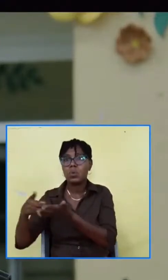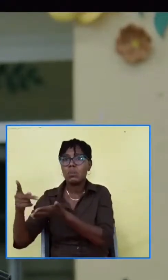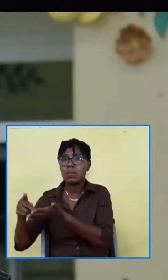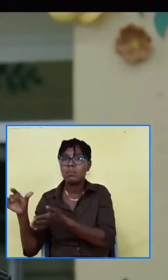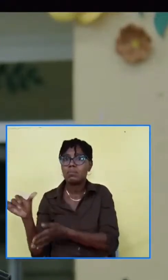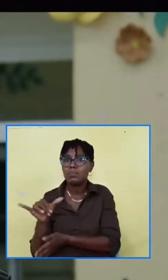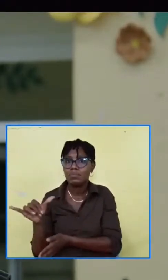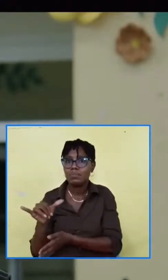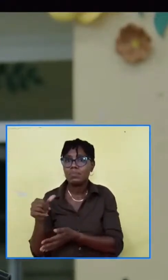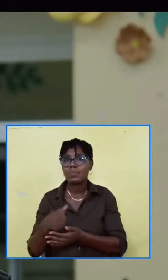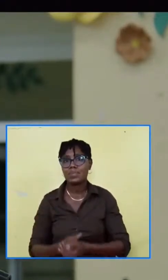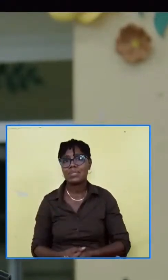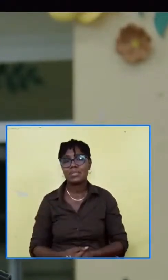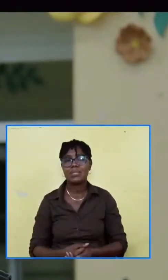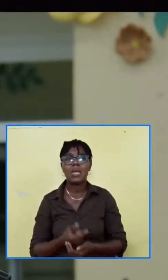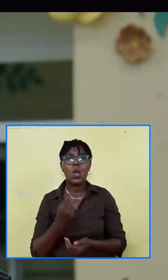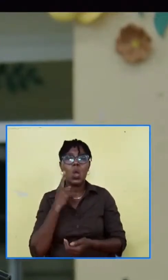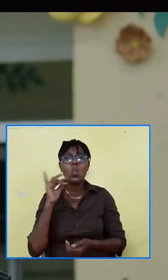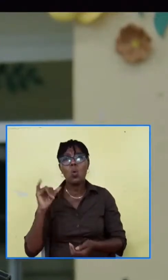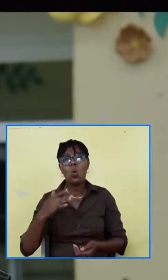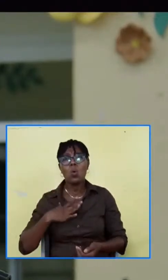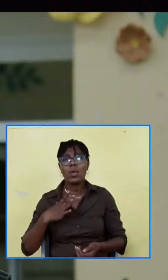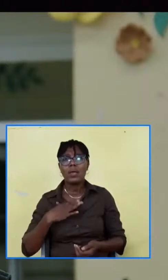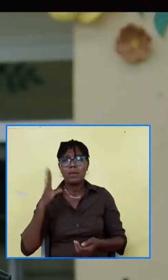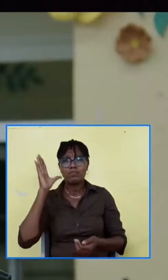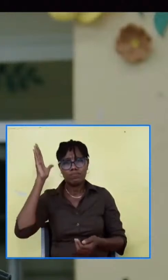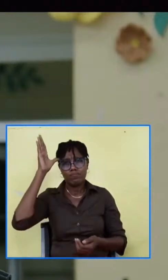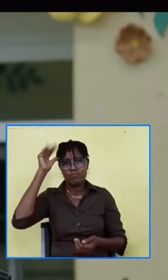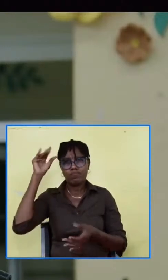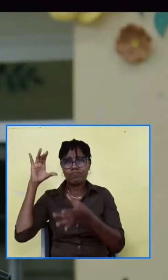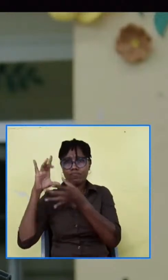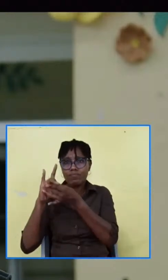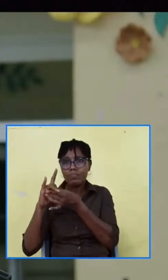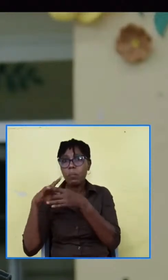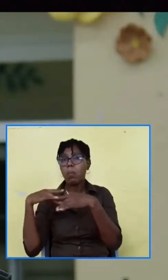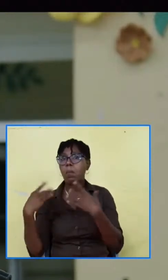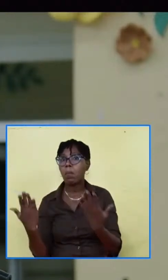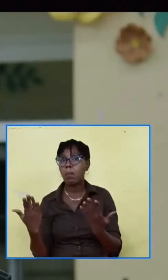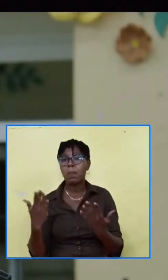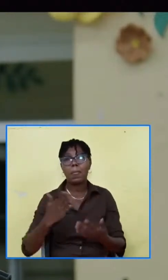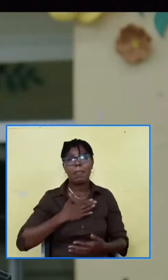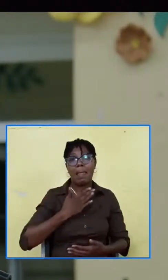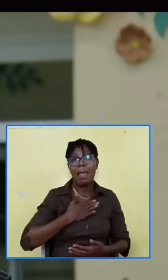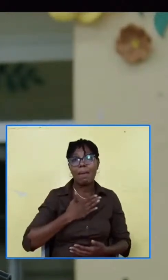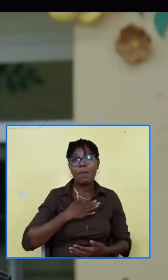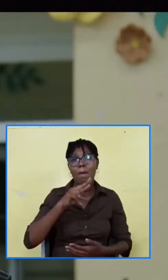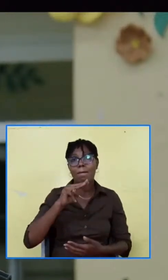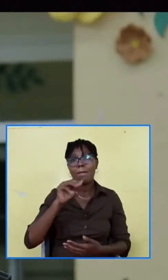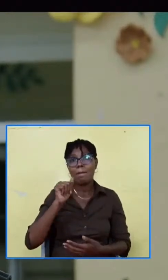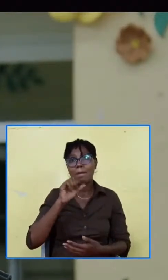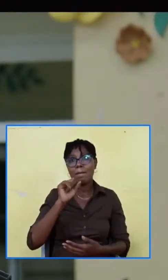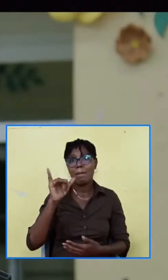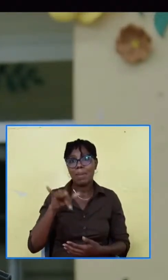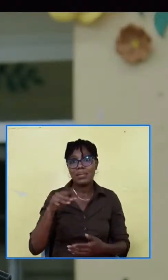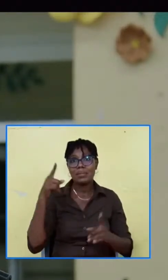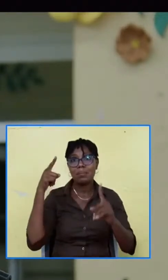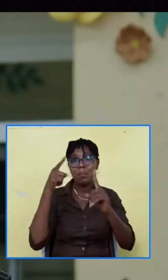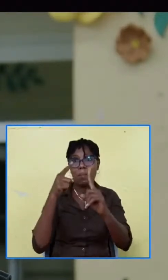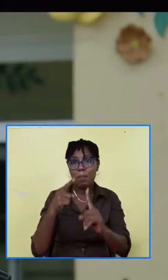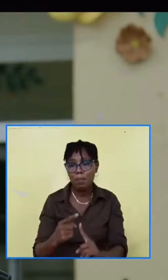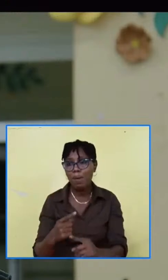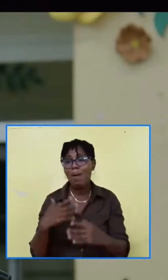like a loyalty point system that you get, like, you're happy if you're going to collect Massey points, so let us collect contribution points. That's my